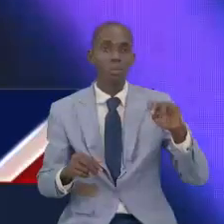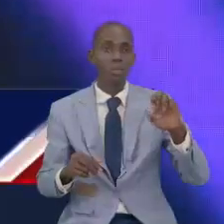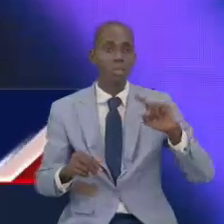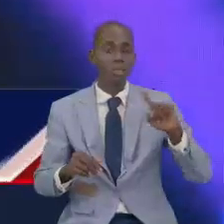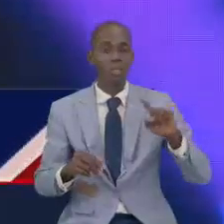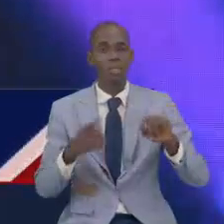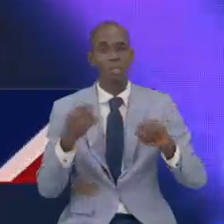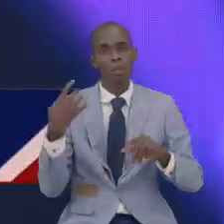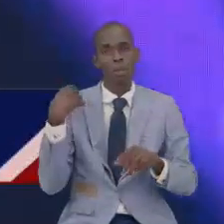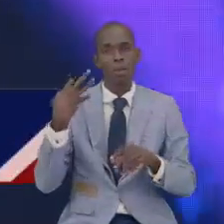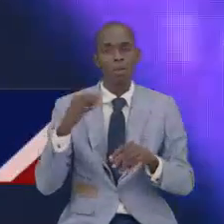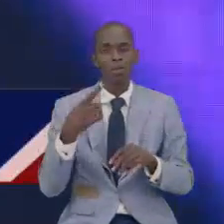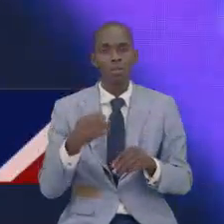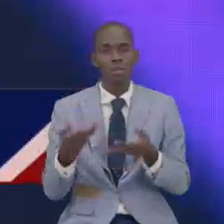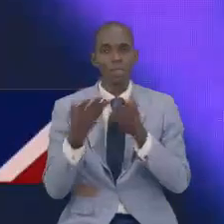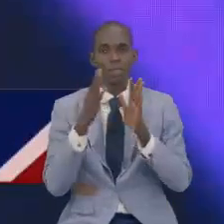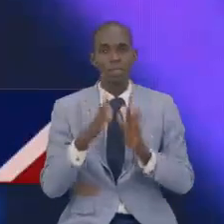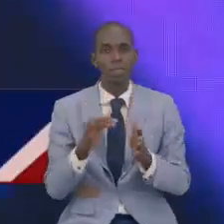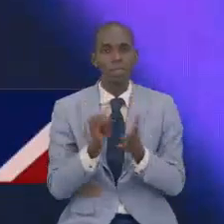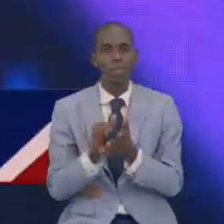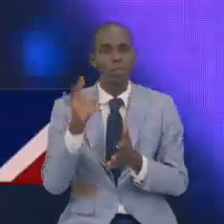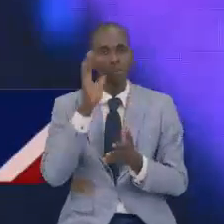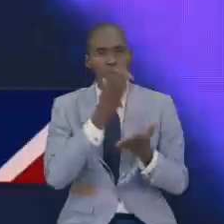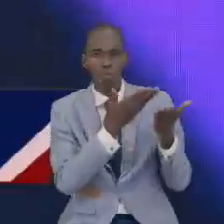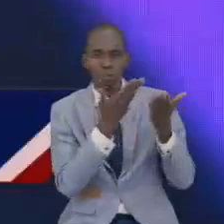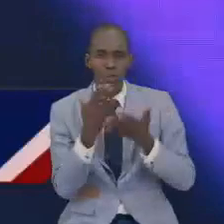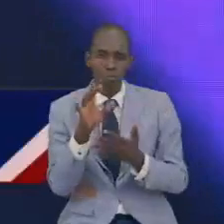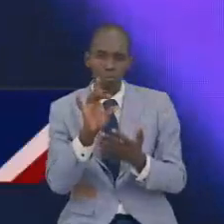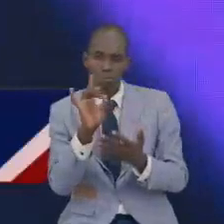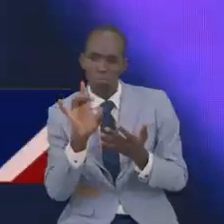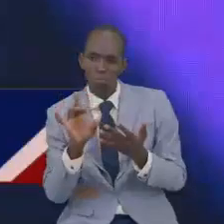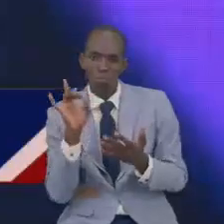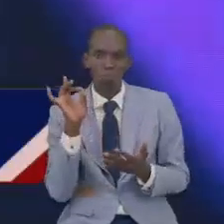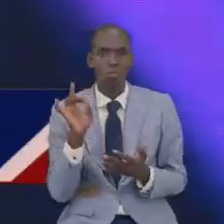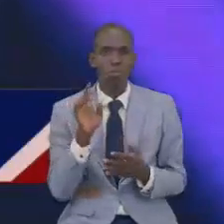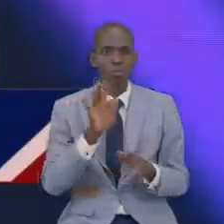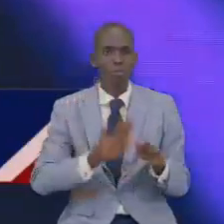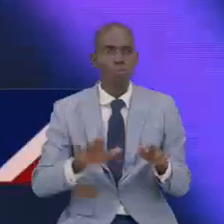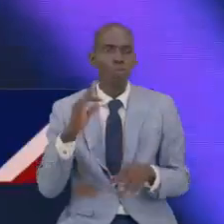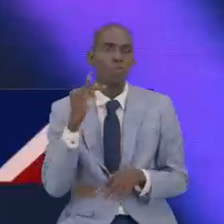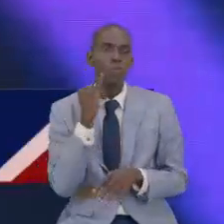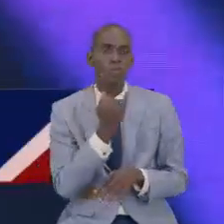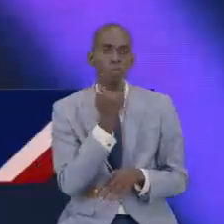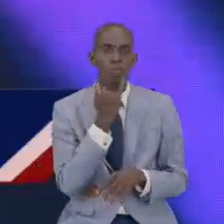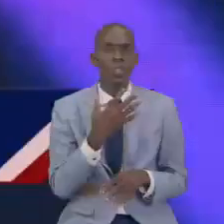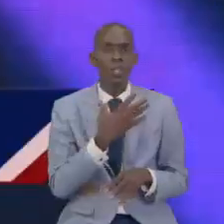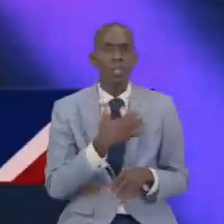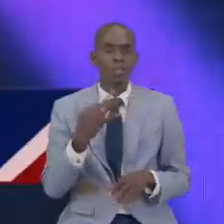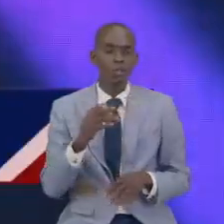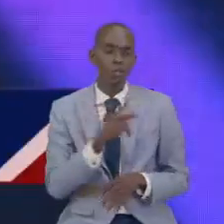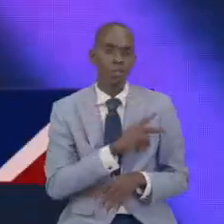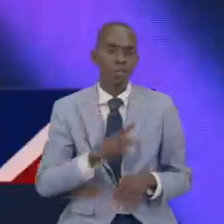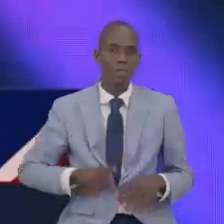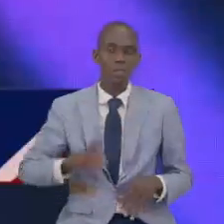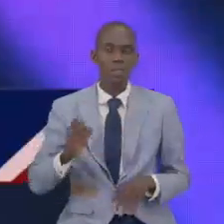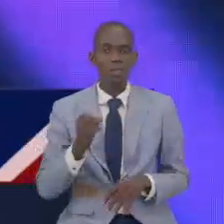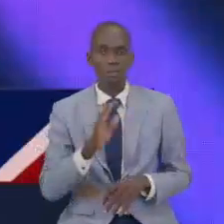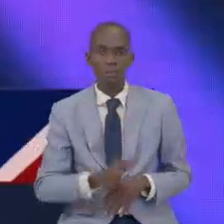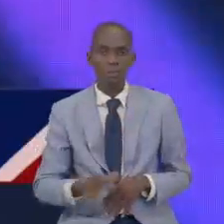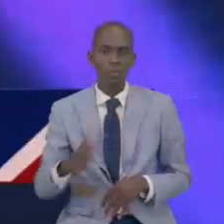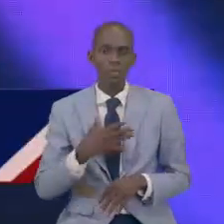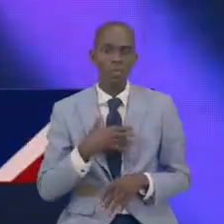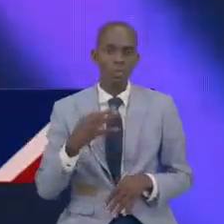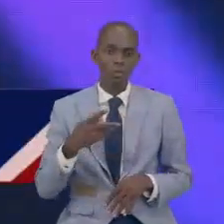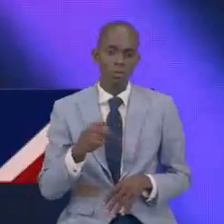that he should bring certain of the children of Israel and of the king's seed and of